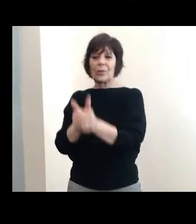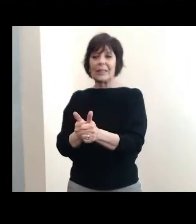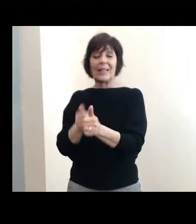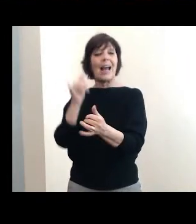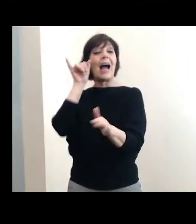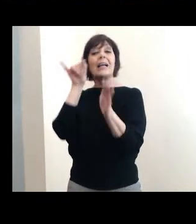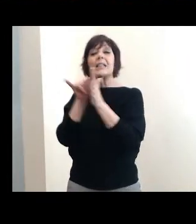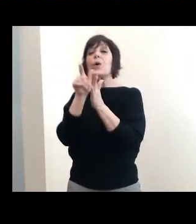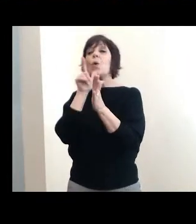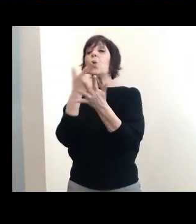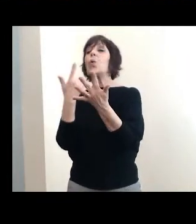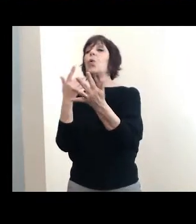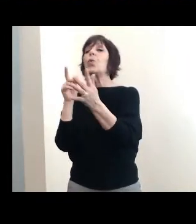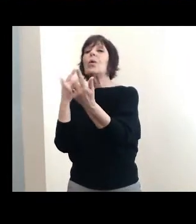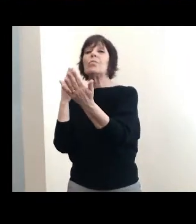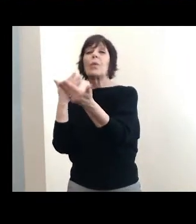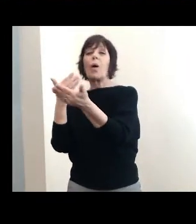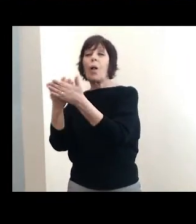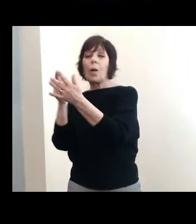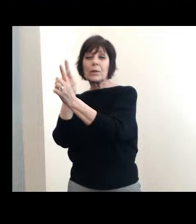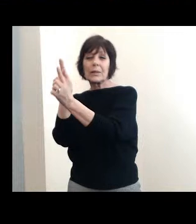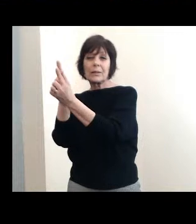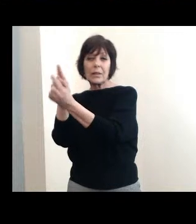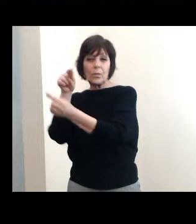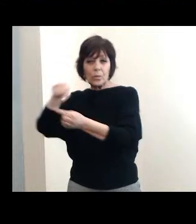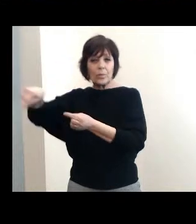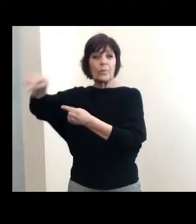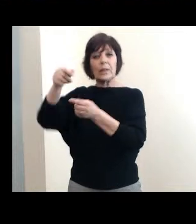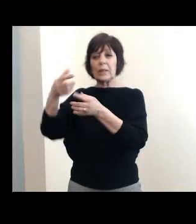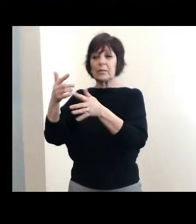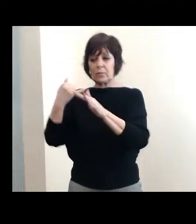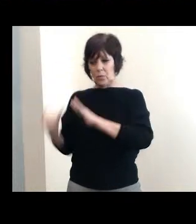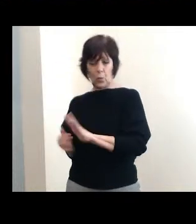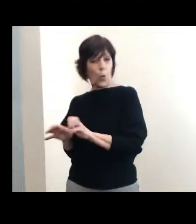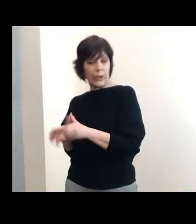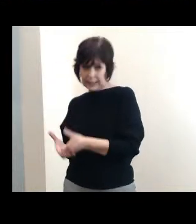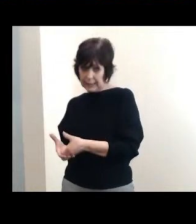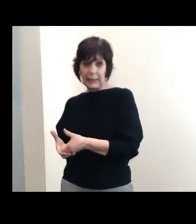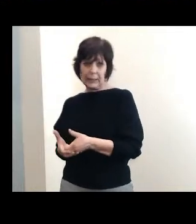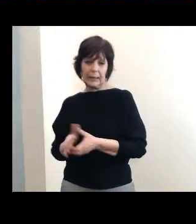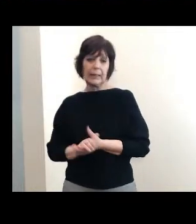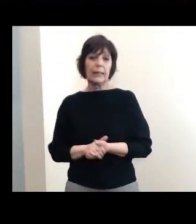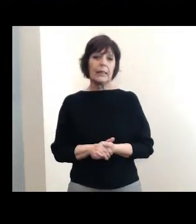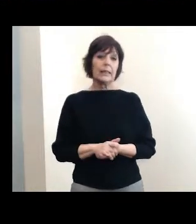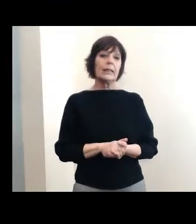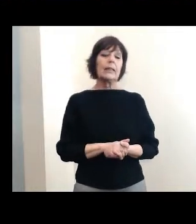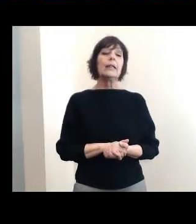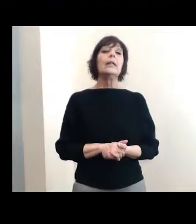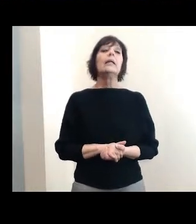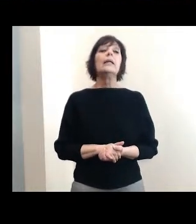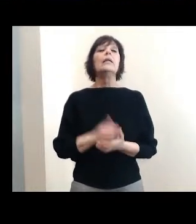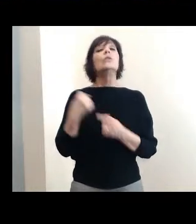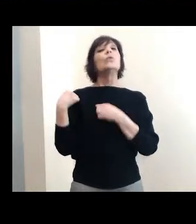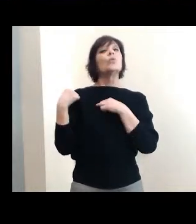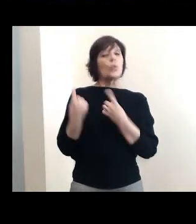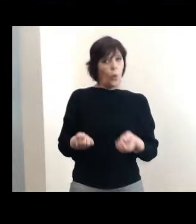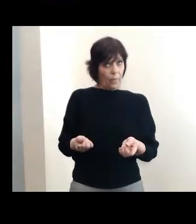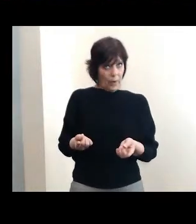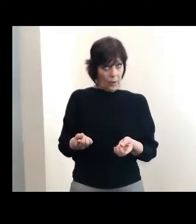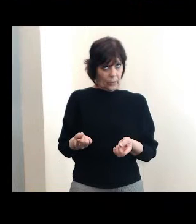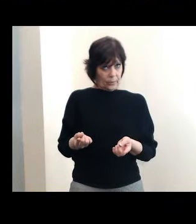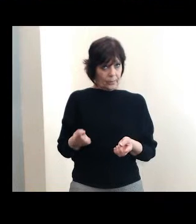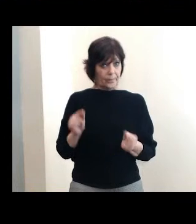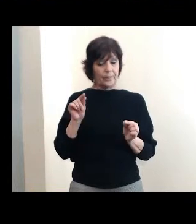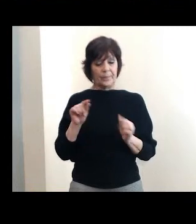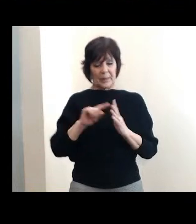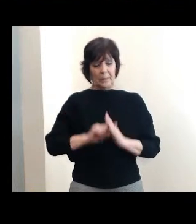close contacts on the team and putting them in quarantine and really encouraging them to get tested. So, so far, since we started doing